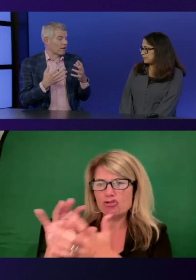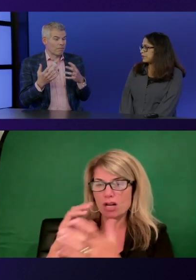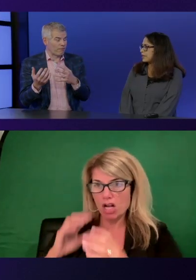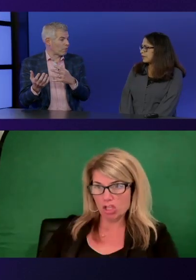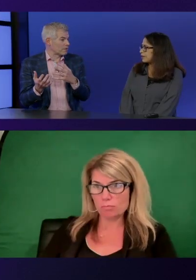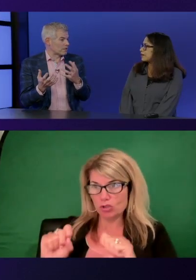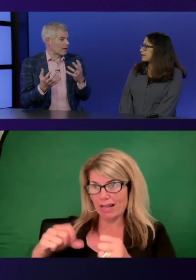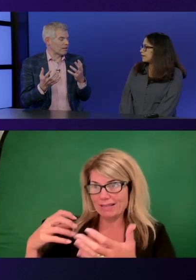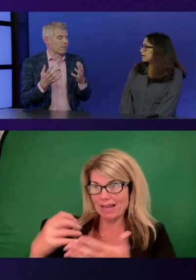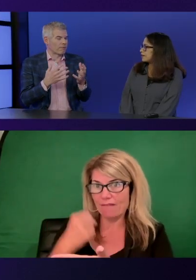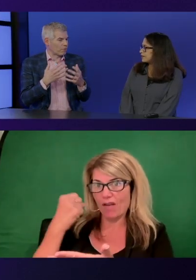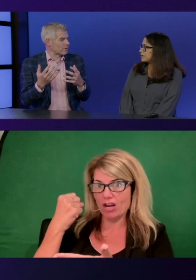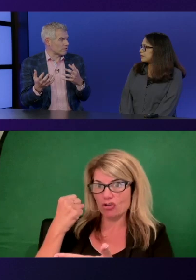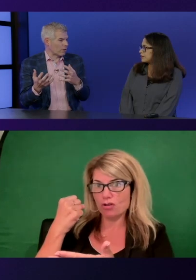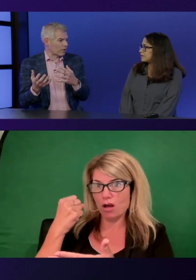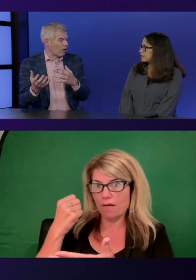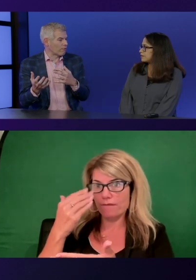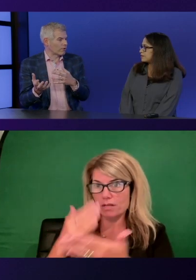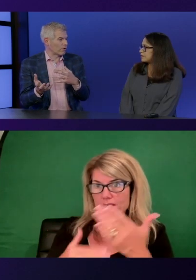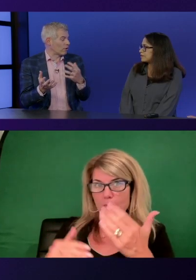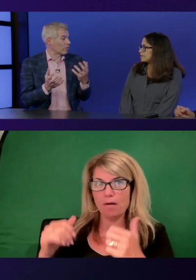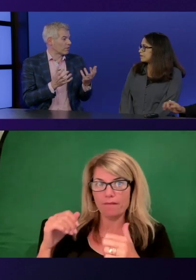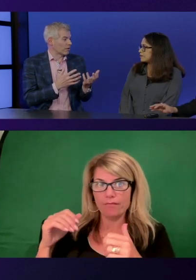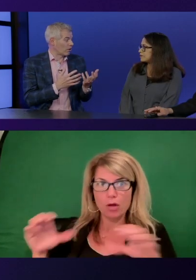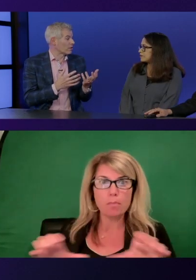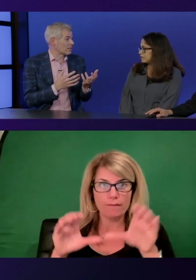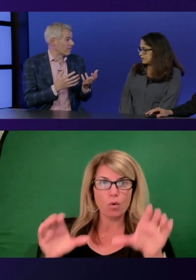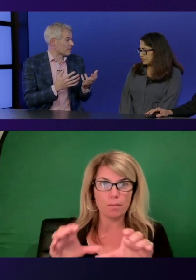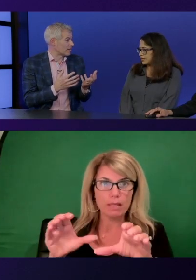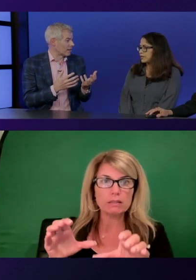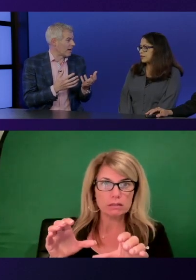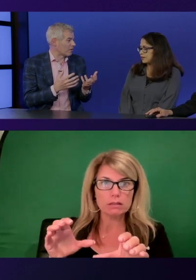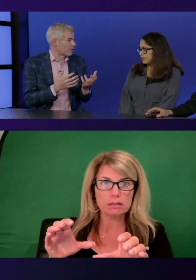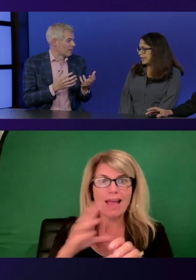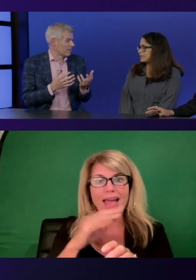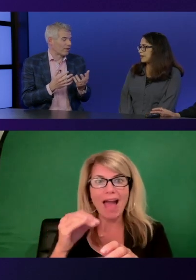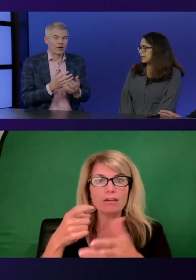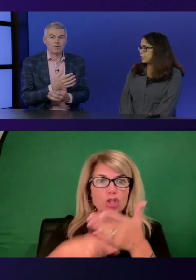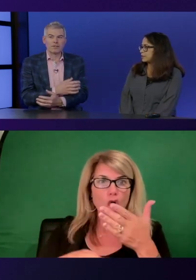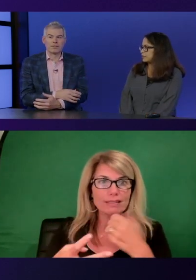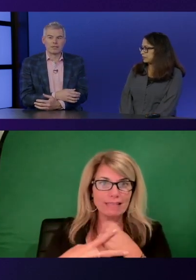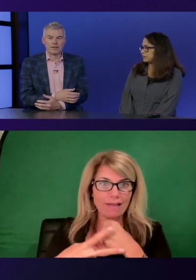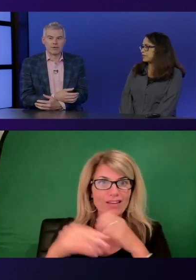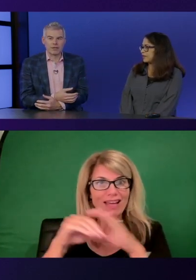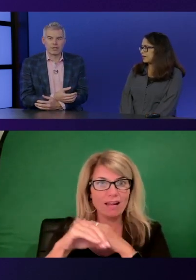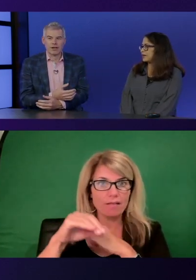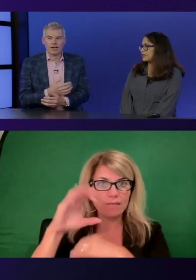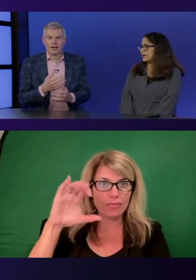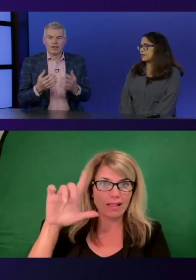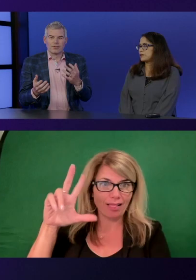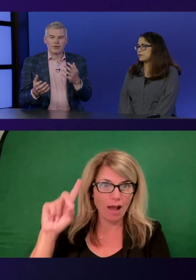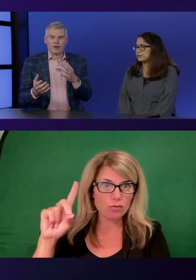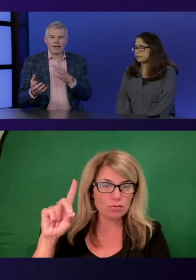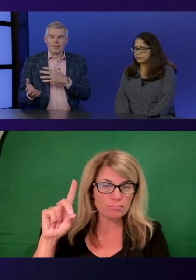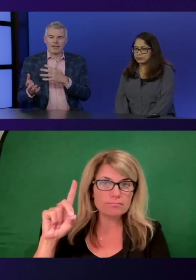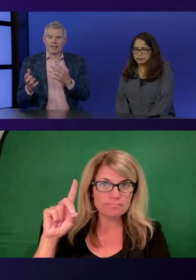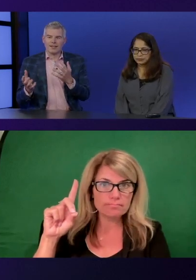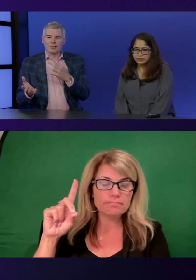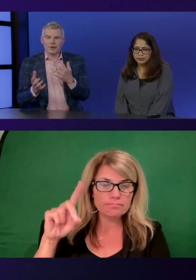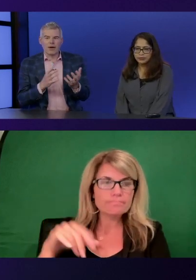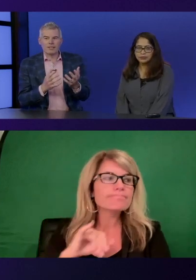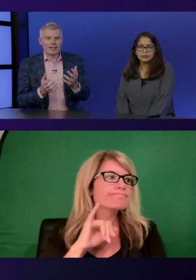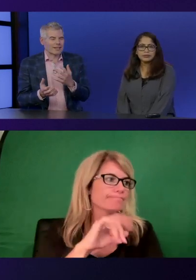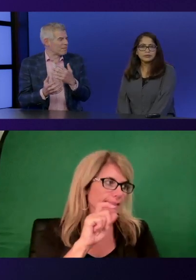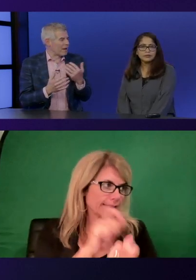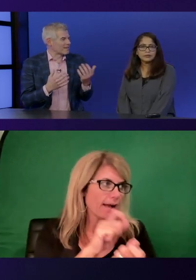of the performance that we offer, along with the cost savings in the cloud that are able to be delivered here. Exactly. So, is